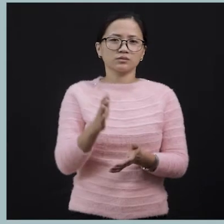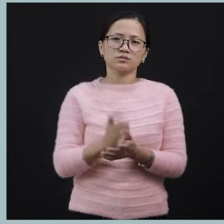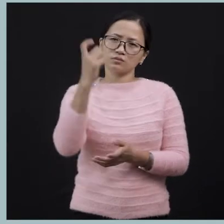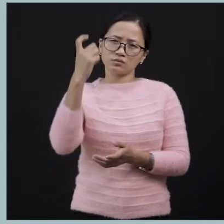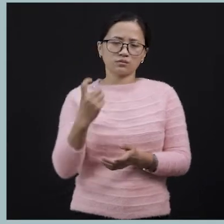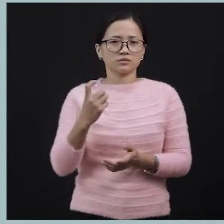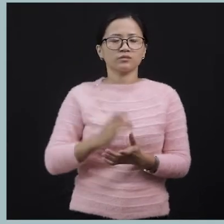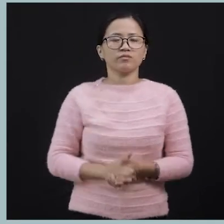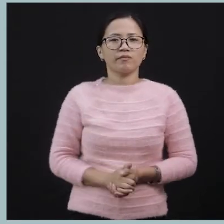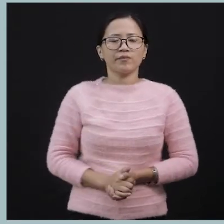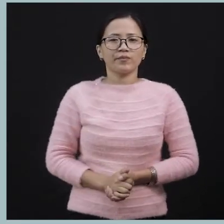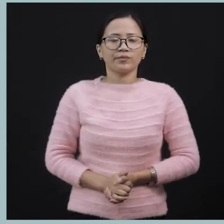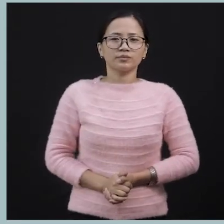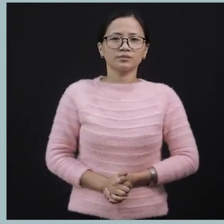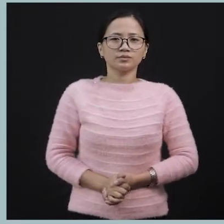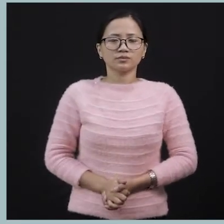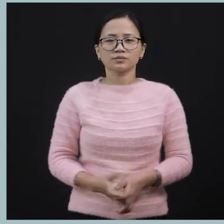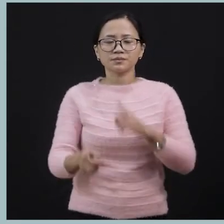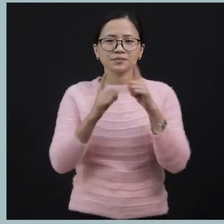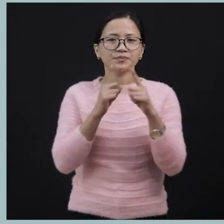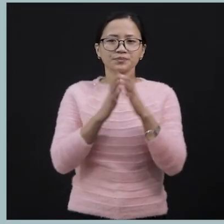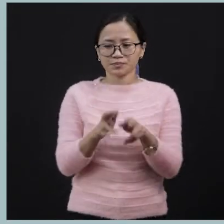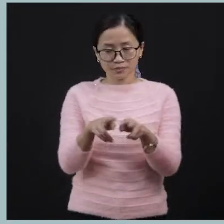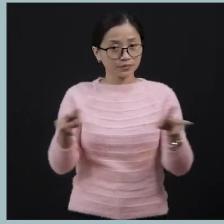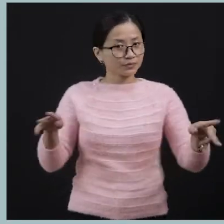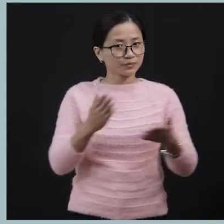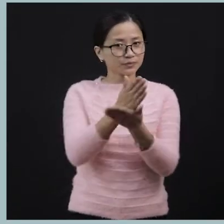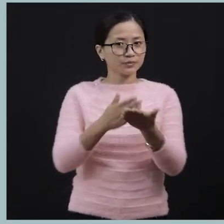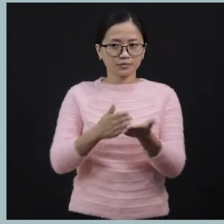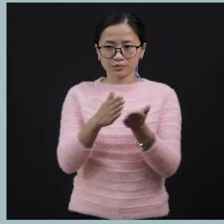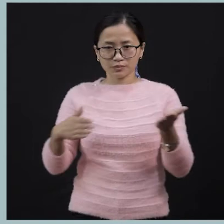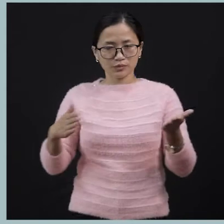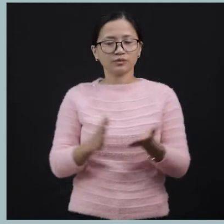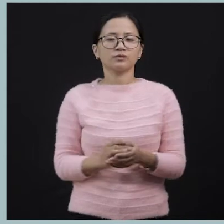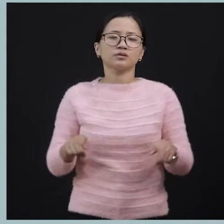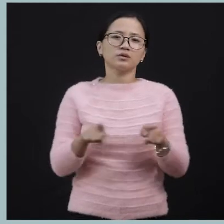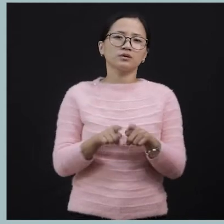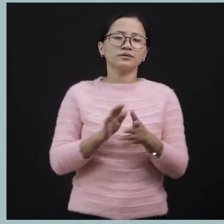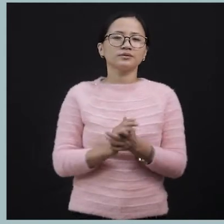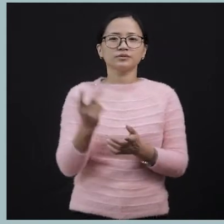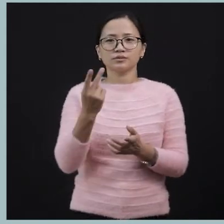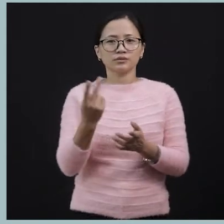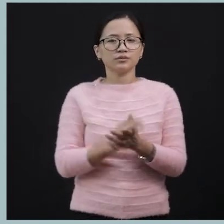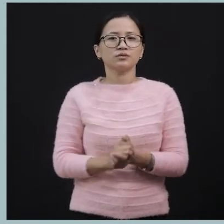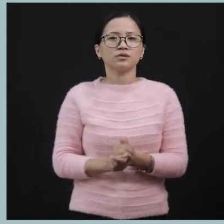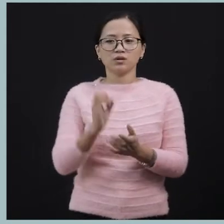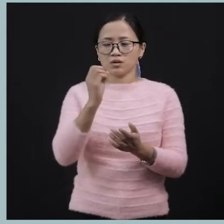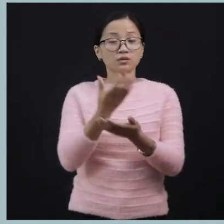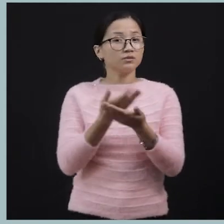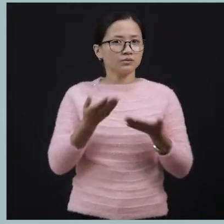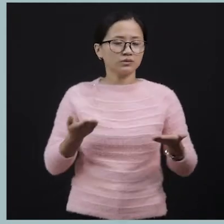light. And we have discussed the difference between the luminous object and non-luminous